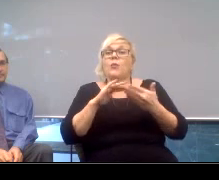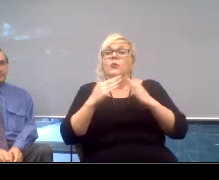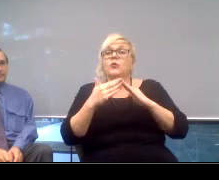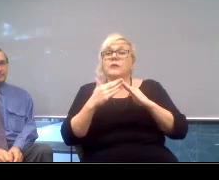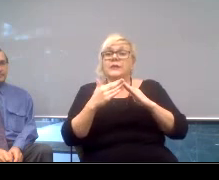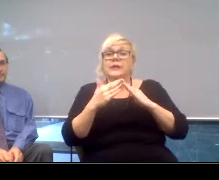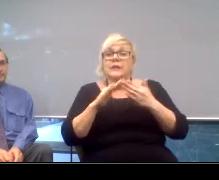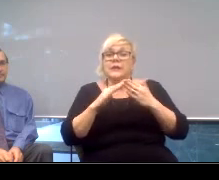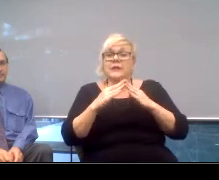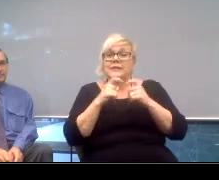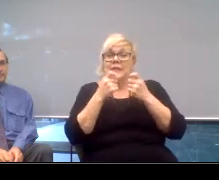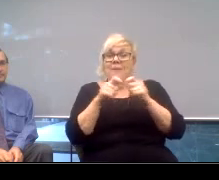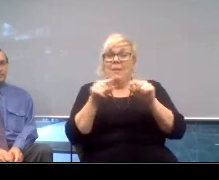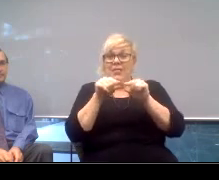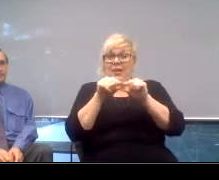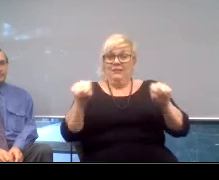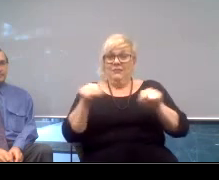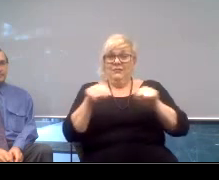at